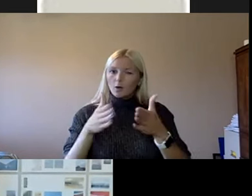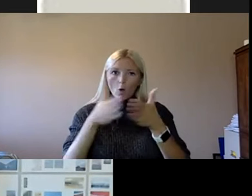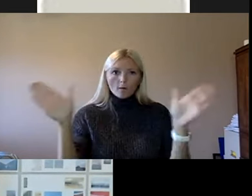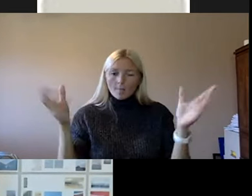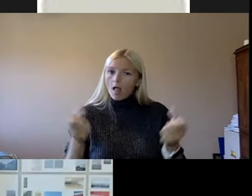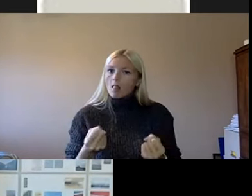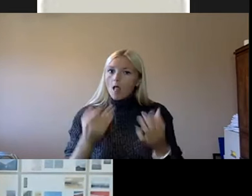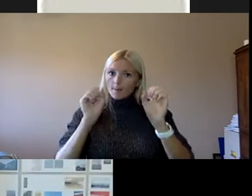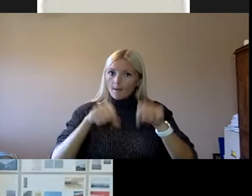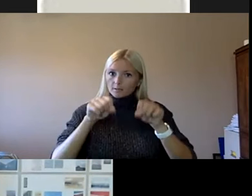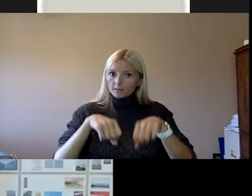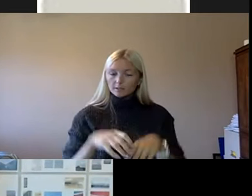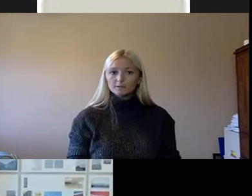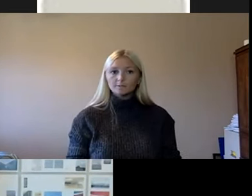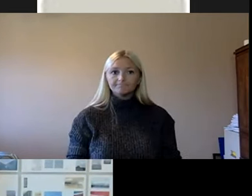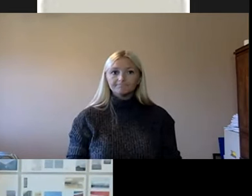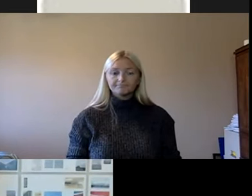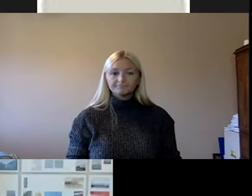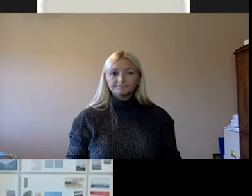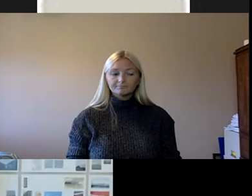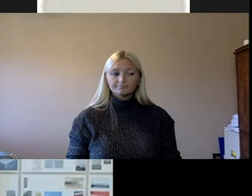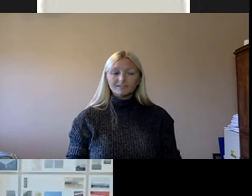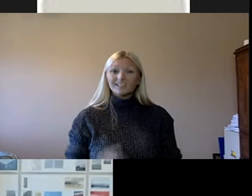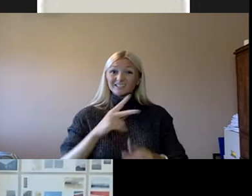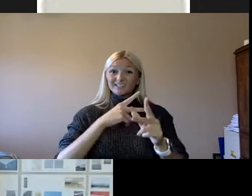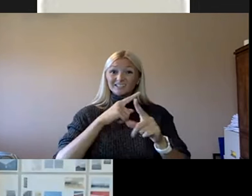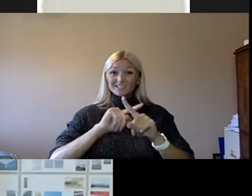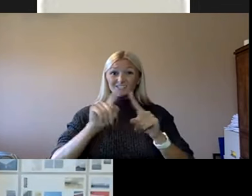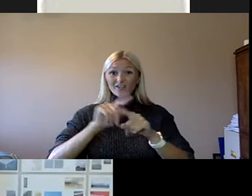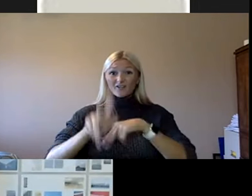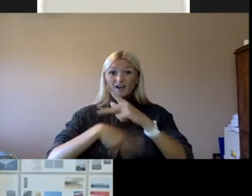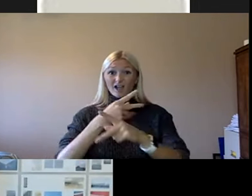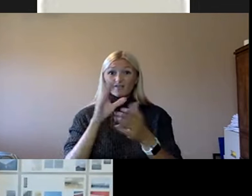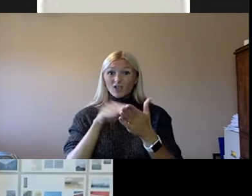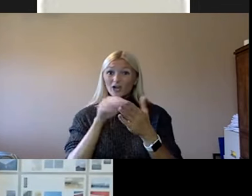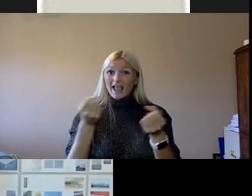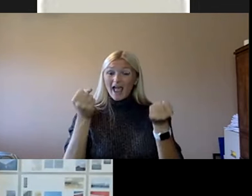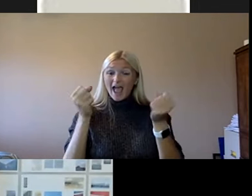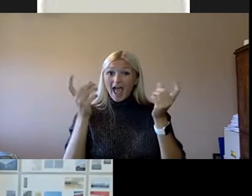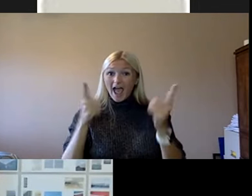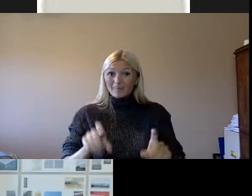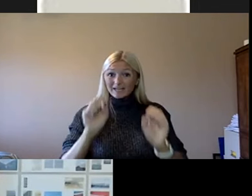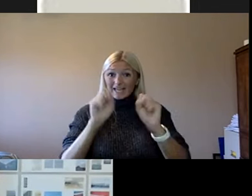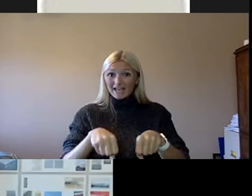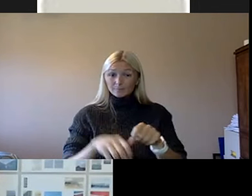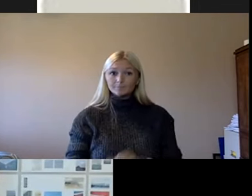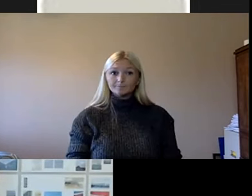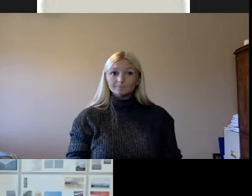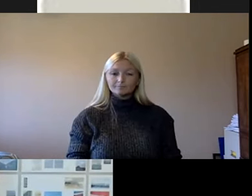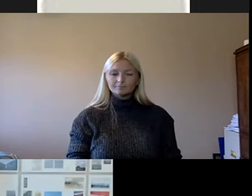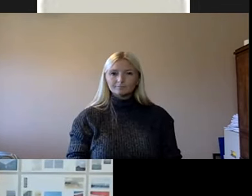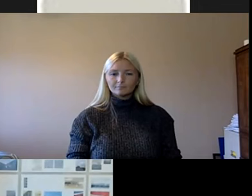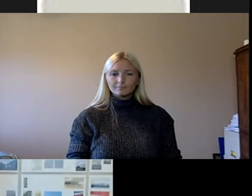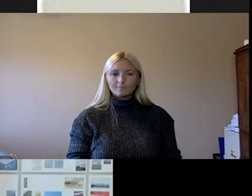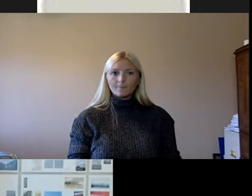commons suddenly increases the modalities of learning. And then you go from a 1-to-30 mass production model to a more